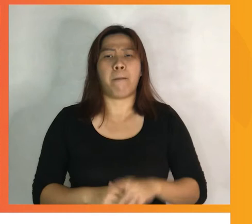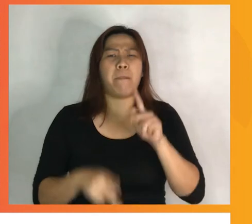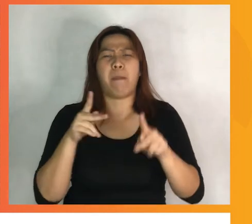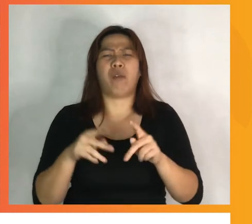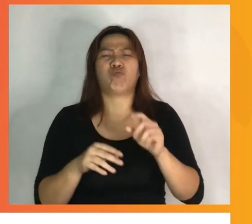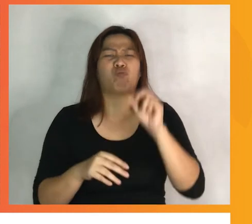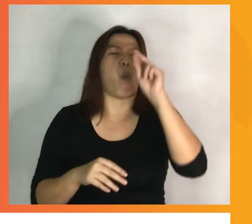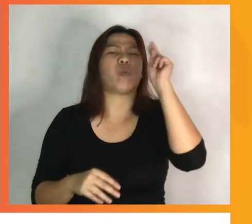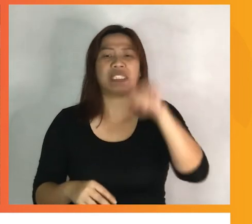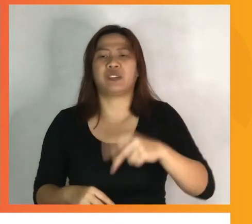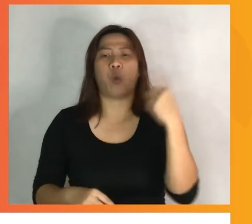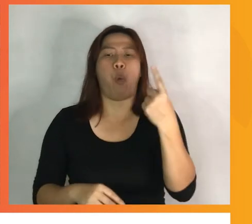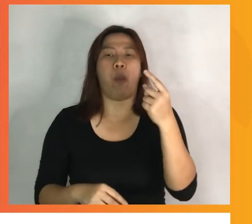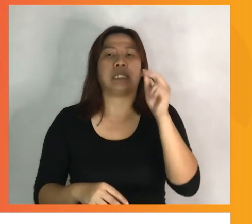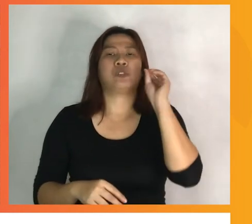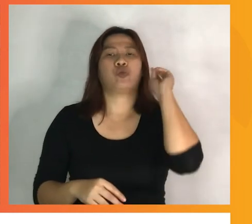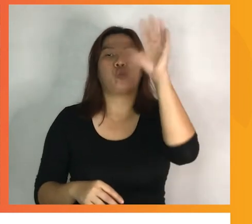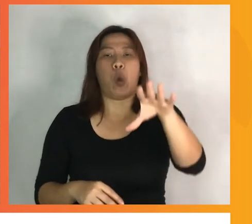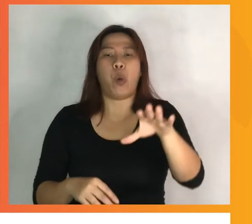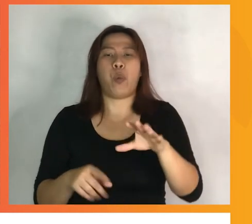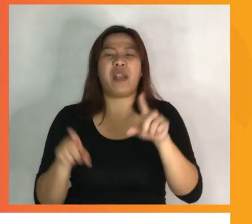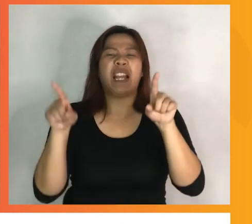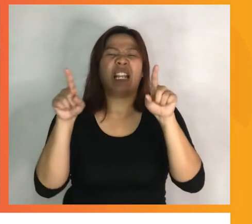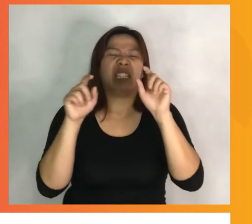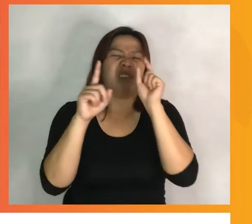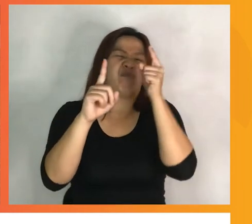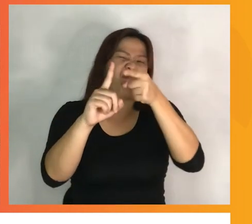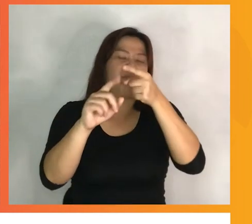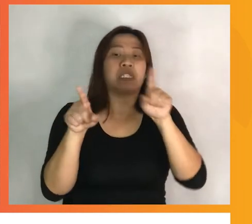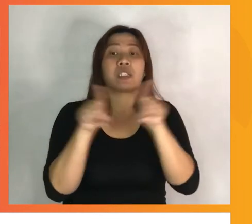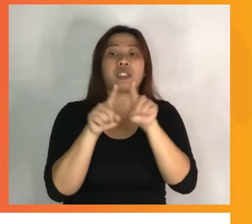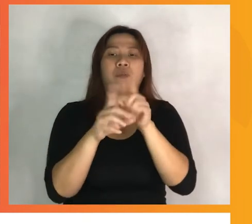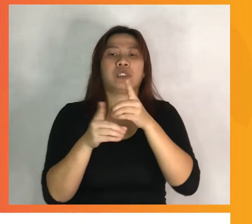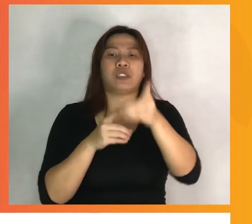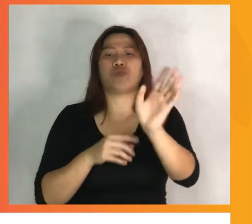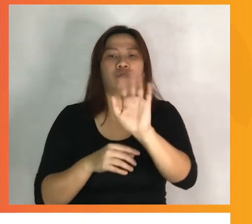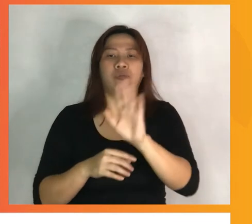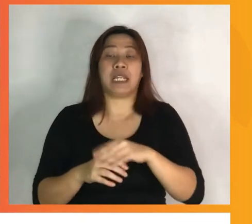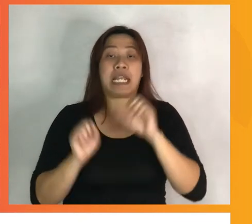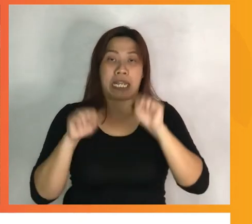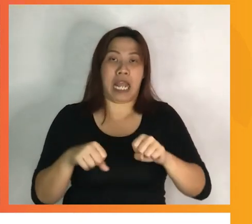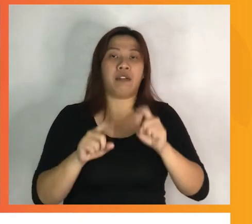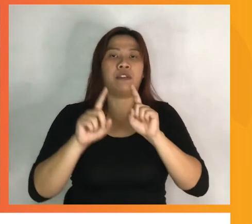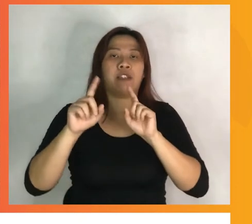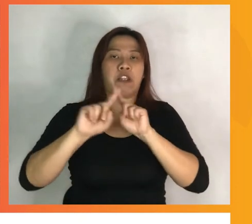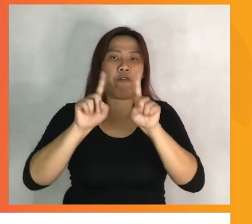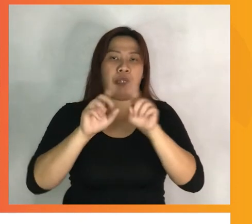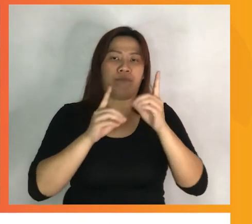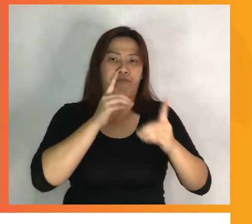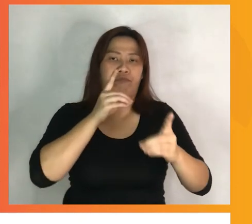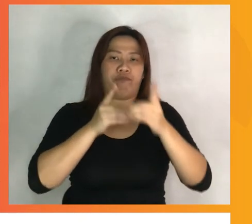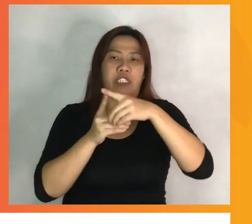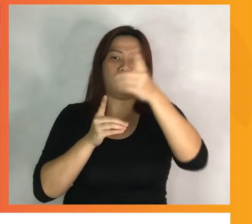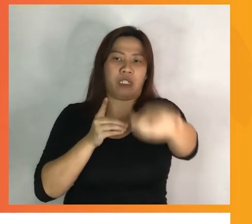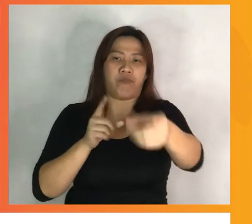People don't always need to throw towards the target from the same distance. We can have different distances from a